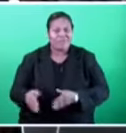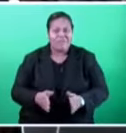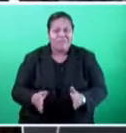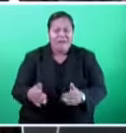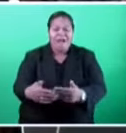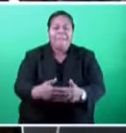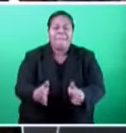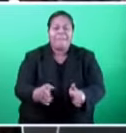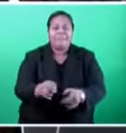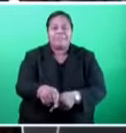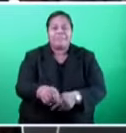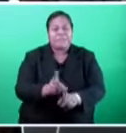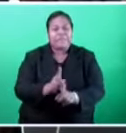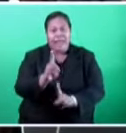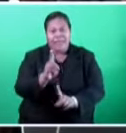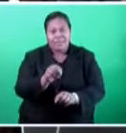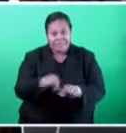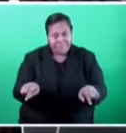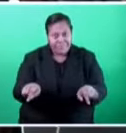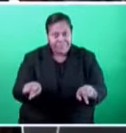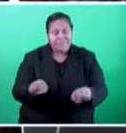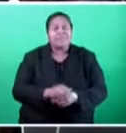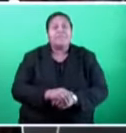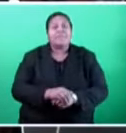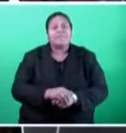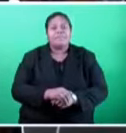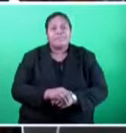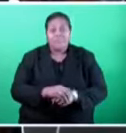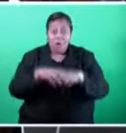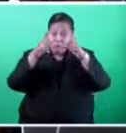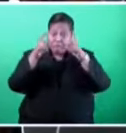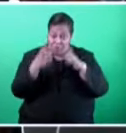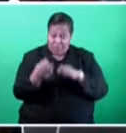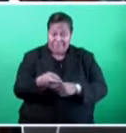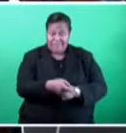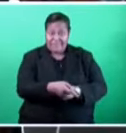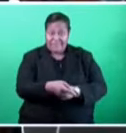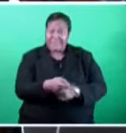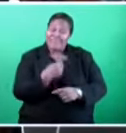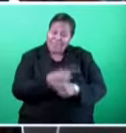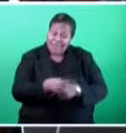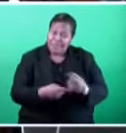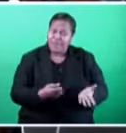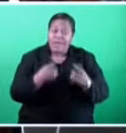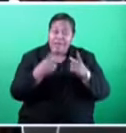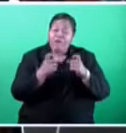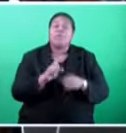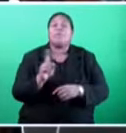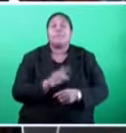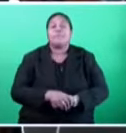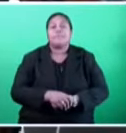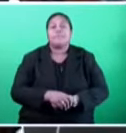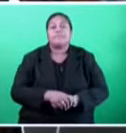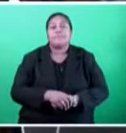to declog the river mouth. Now, what has happened? The photo that is showing, Mr. Speaker, the flora and